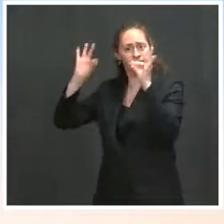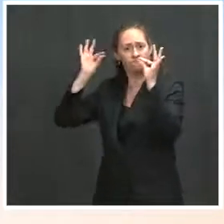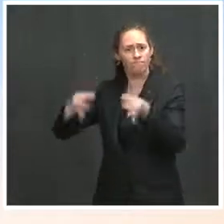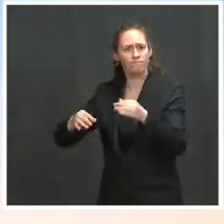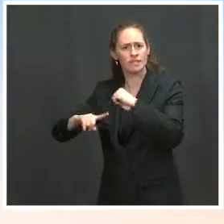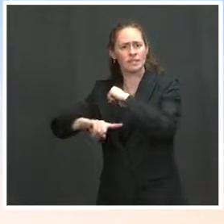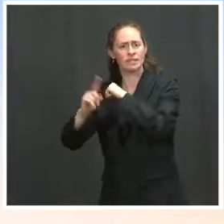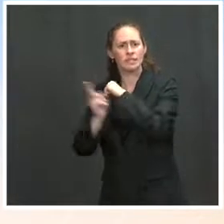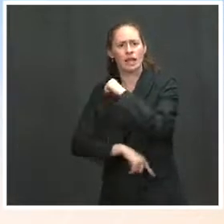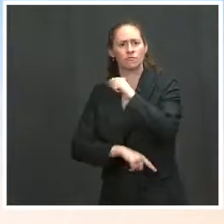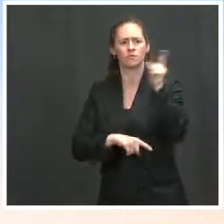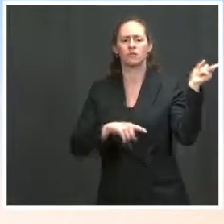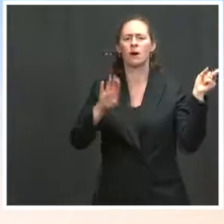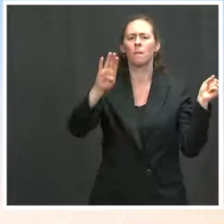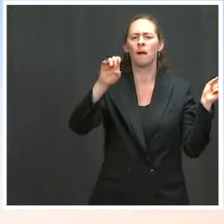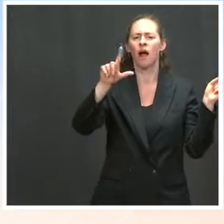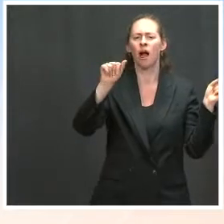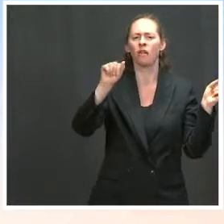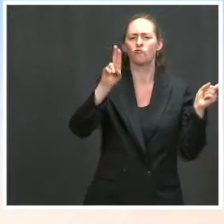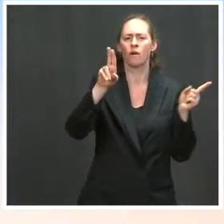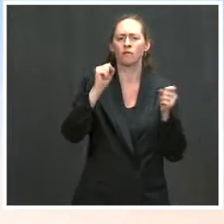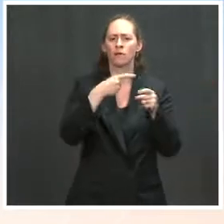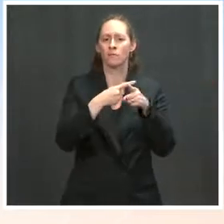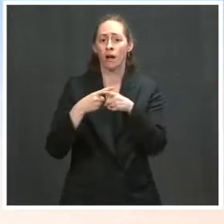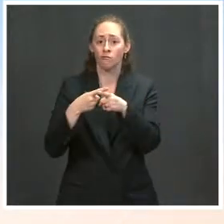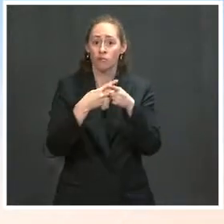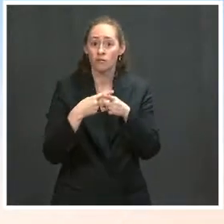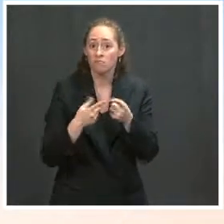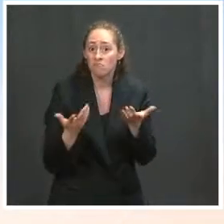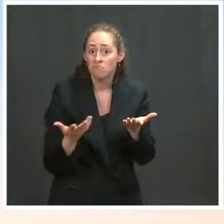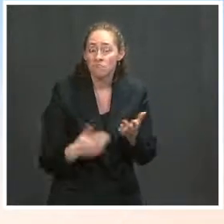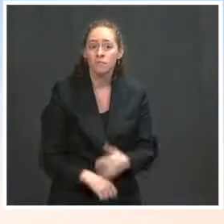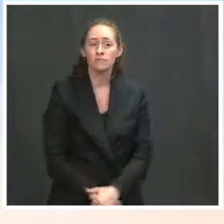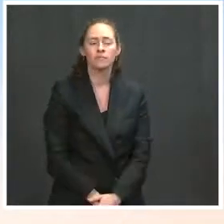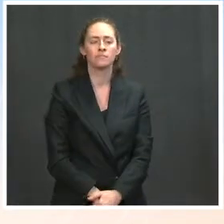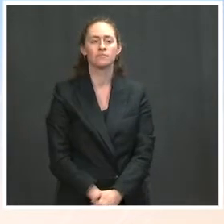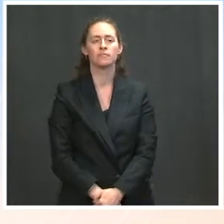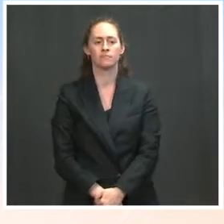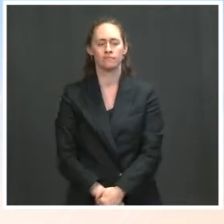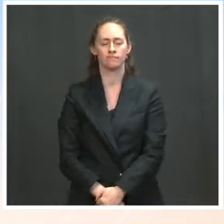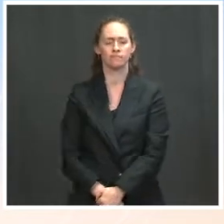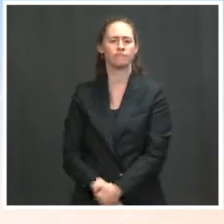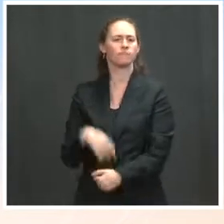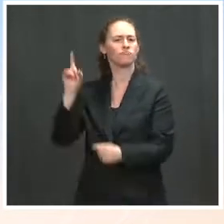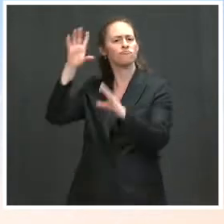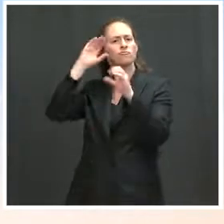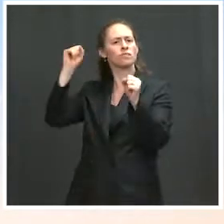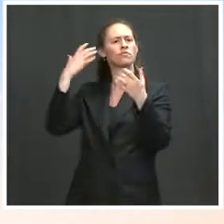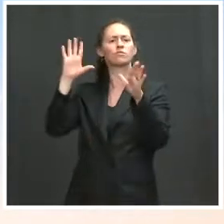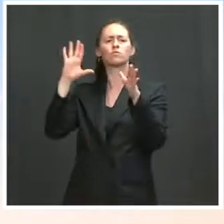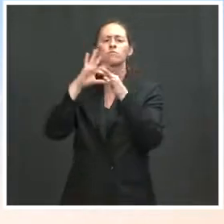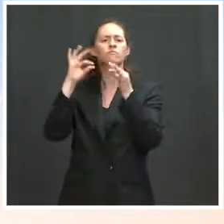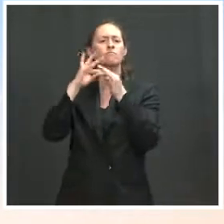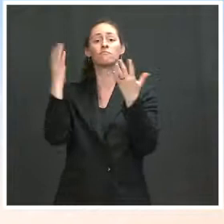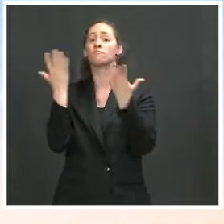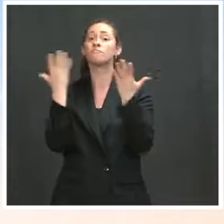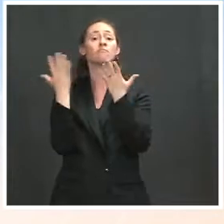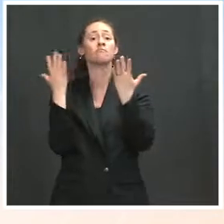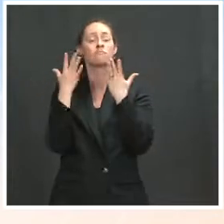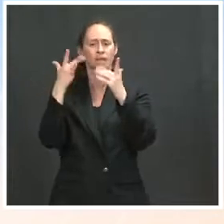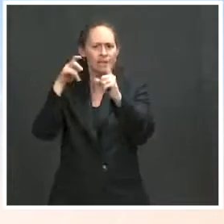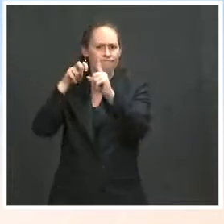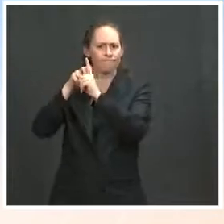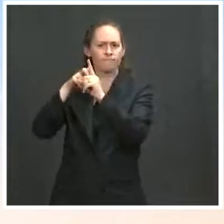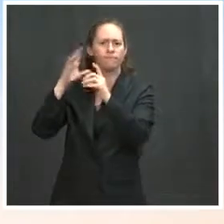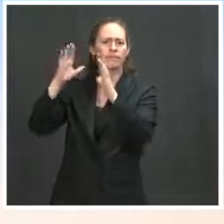Belarus? The president, as we said yesterday as well, he asked his team to look into it and come